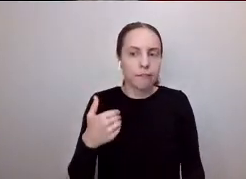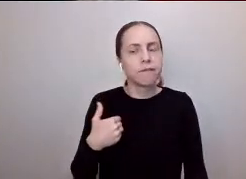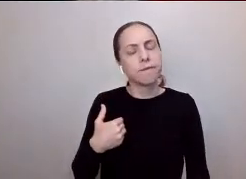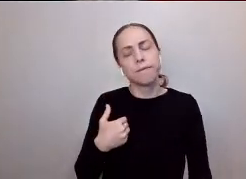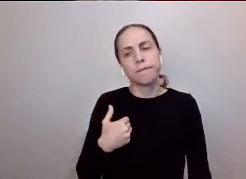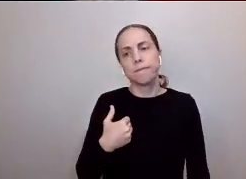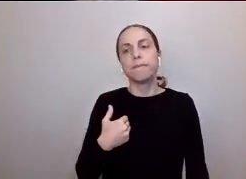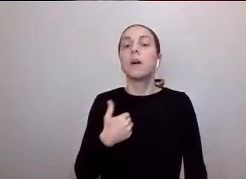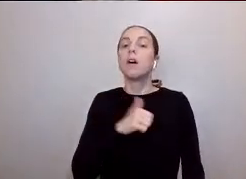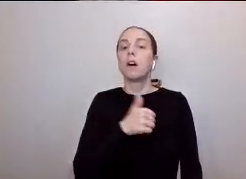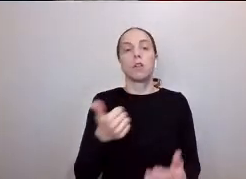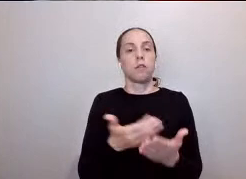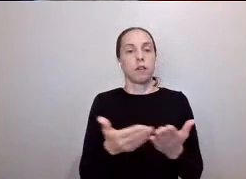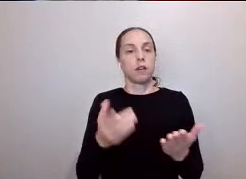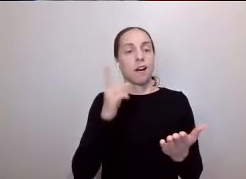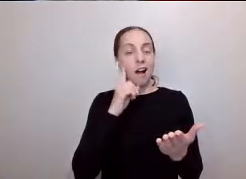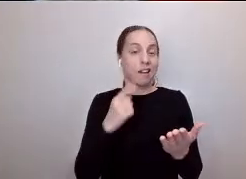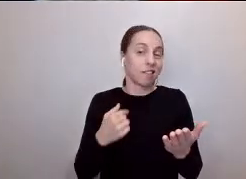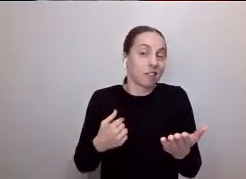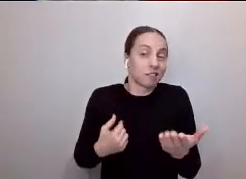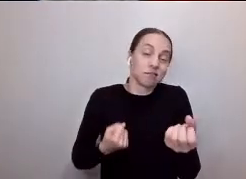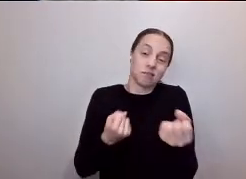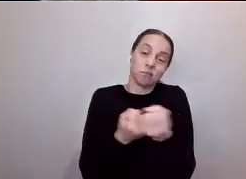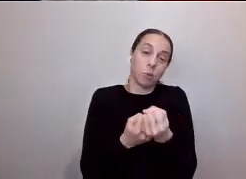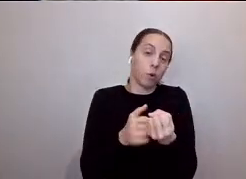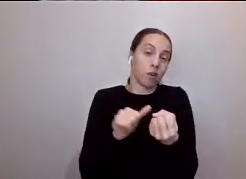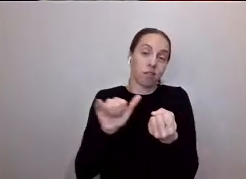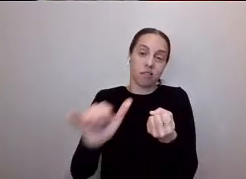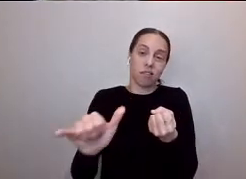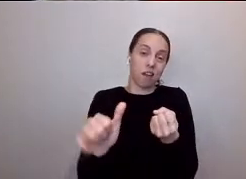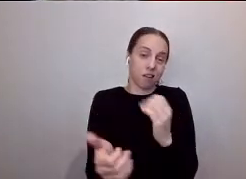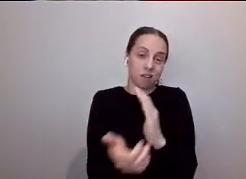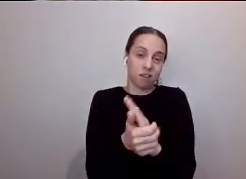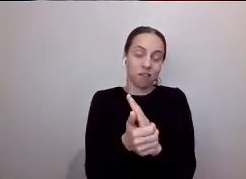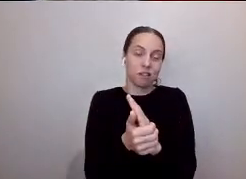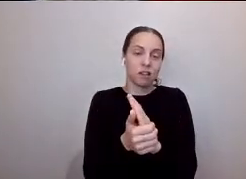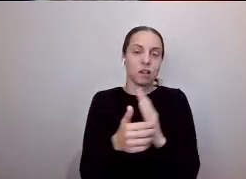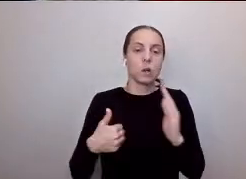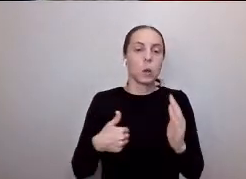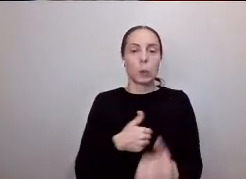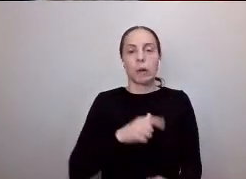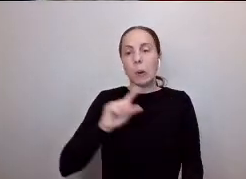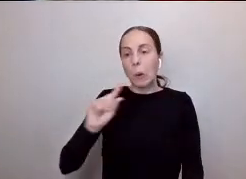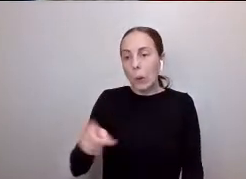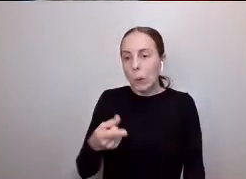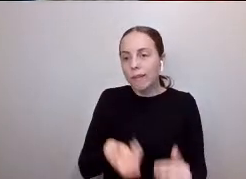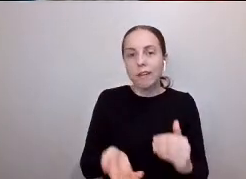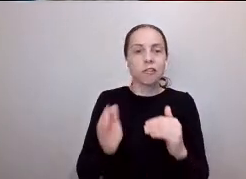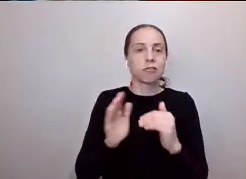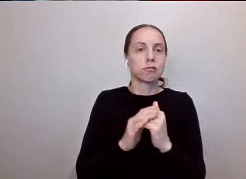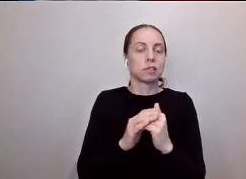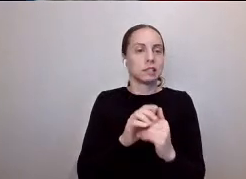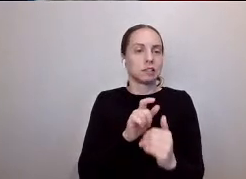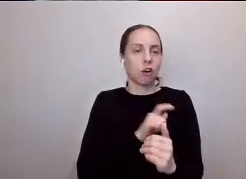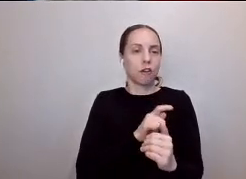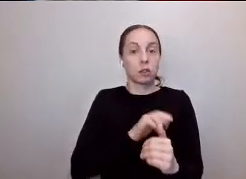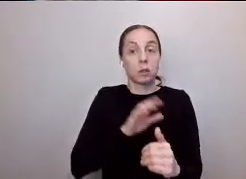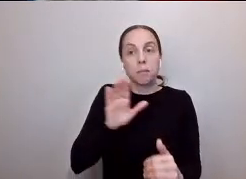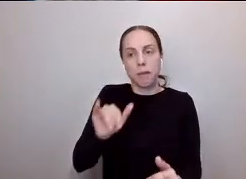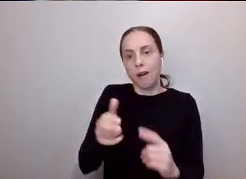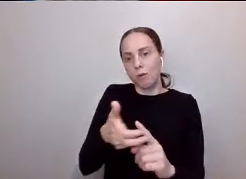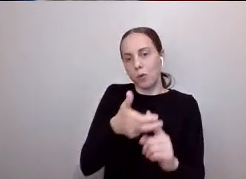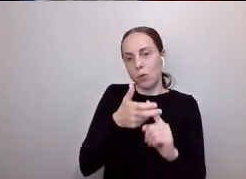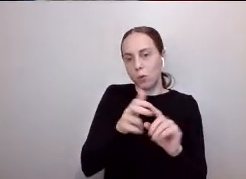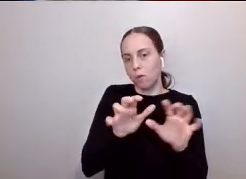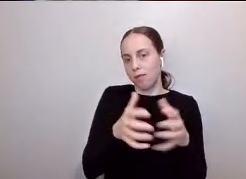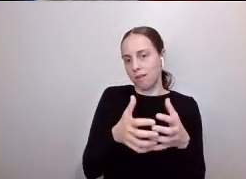resolution is we only increase officers by, you know, recruit class. And so that makes a very clear case of if we're